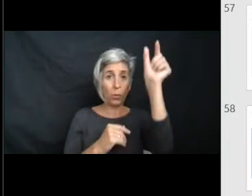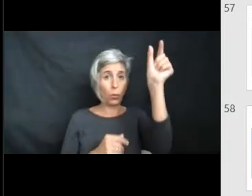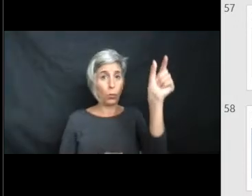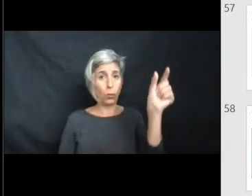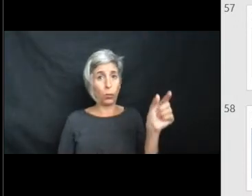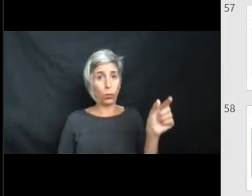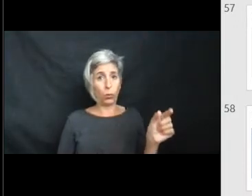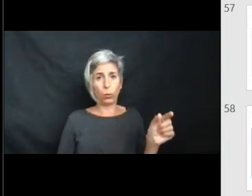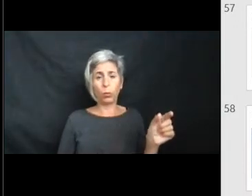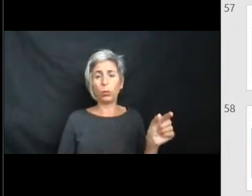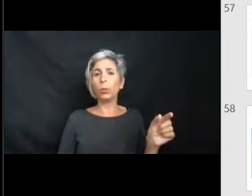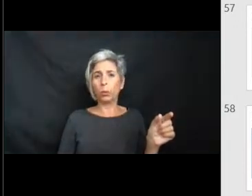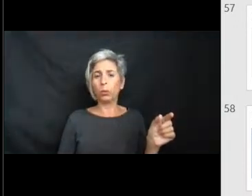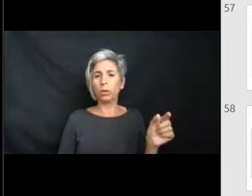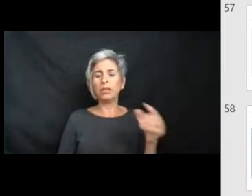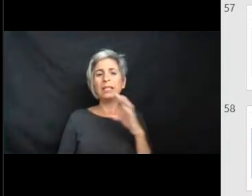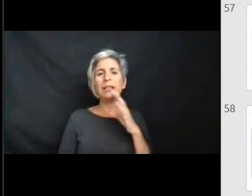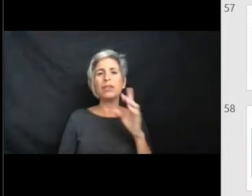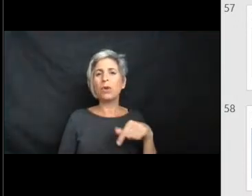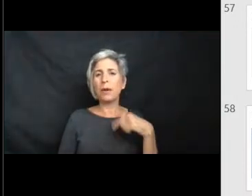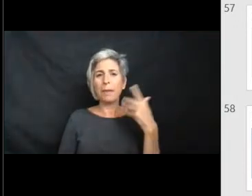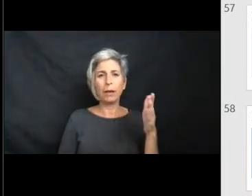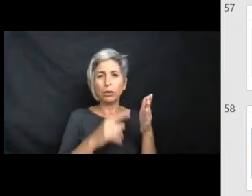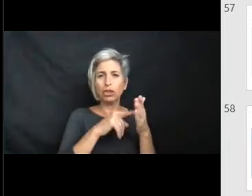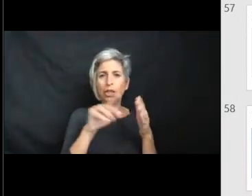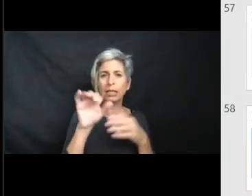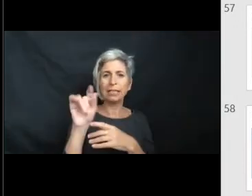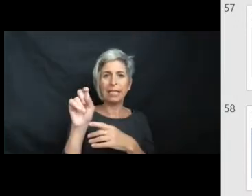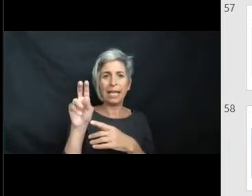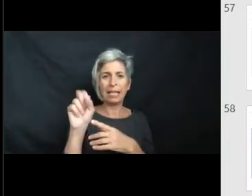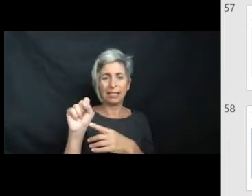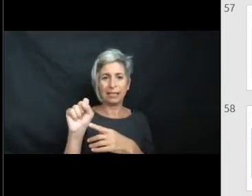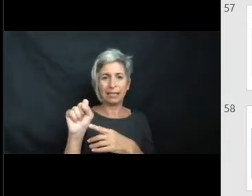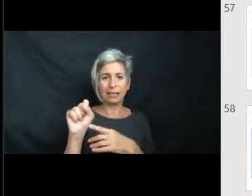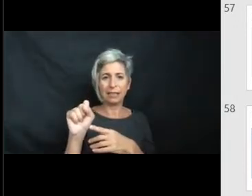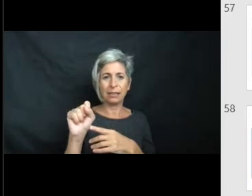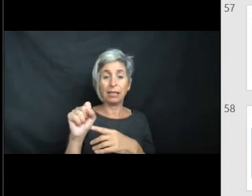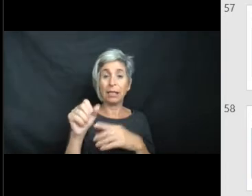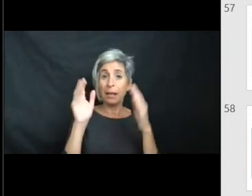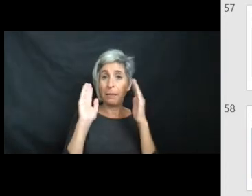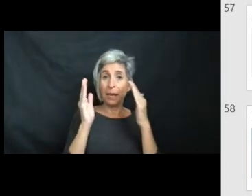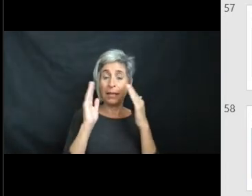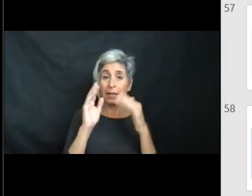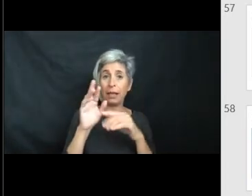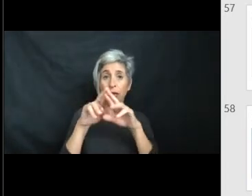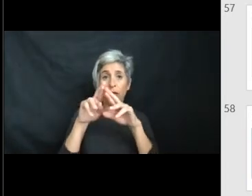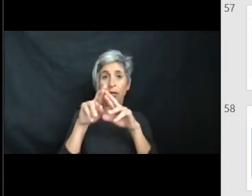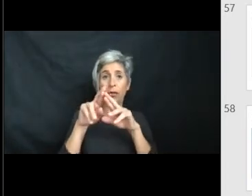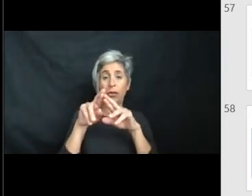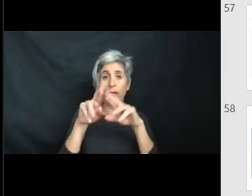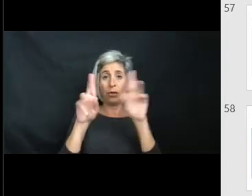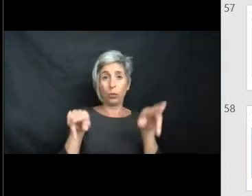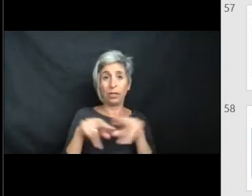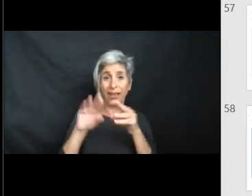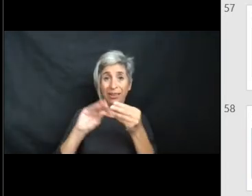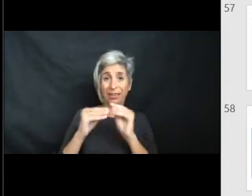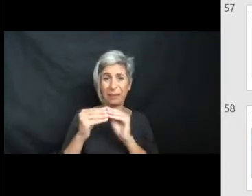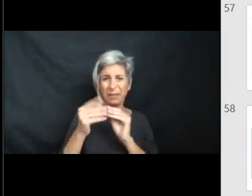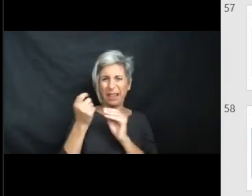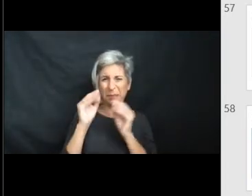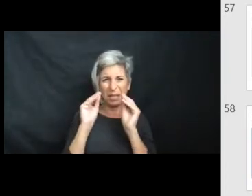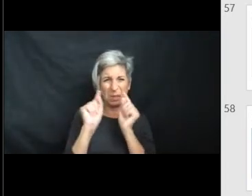important things that will help you check the status of a project. You want to pay attention to the review cycle number. It's a little small there, but